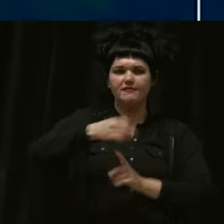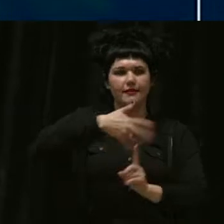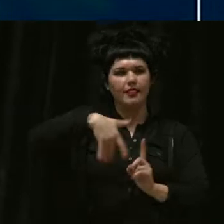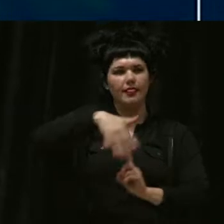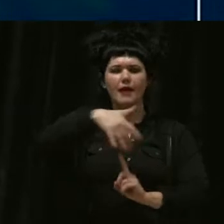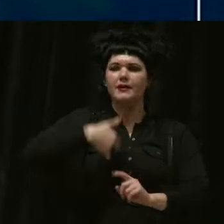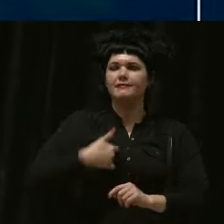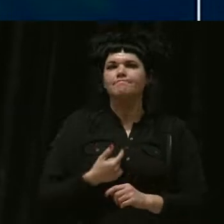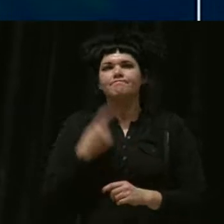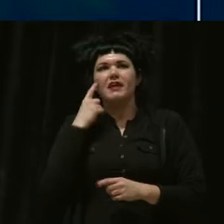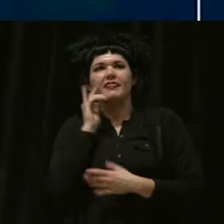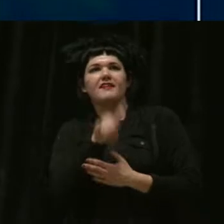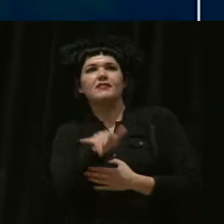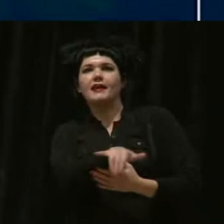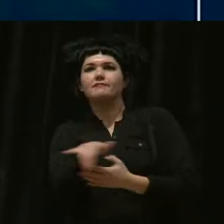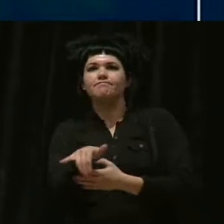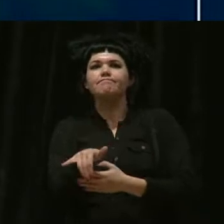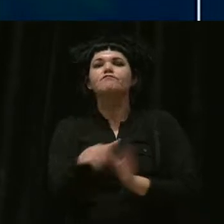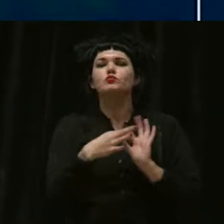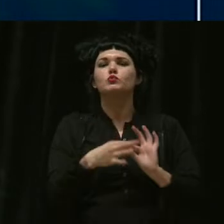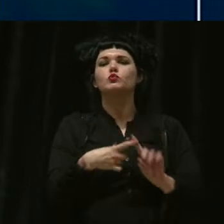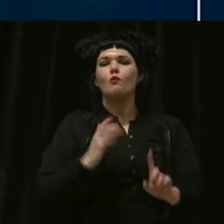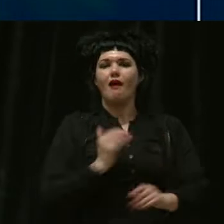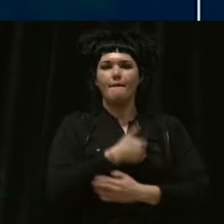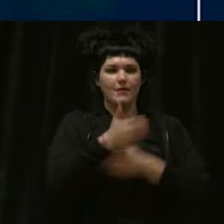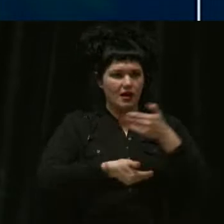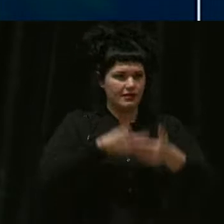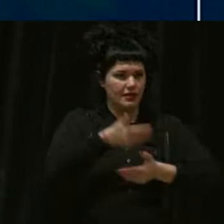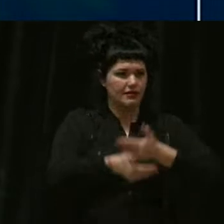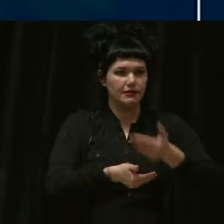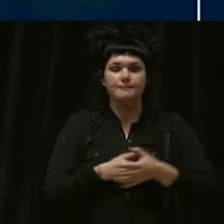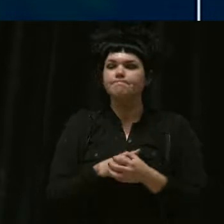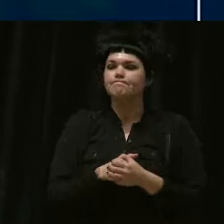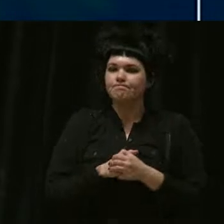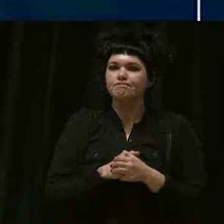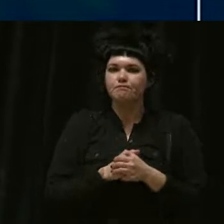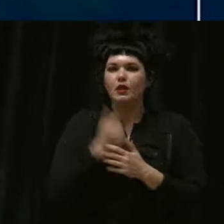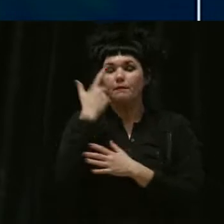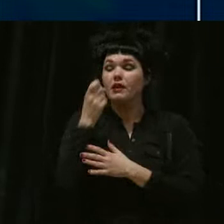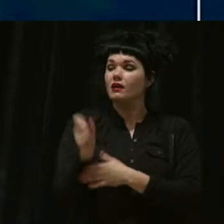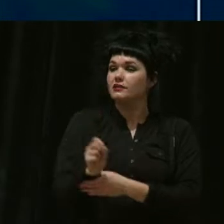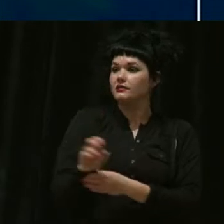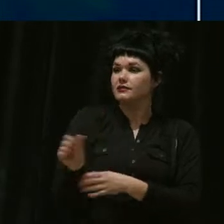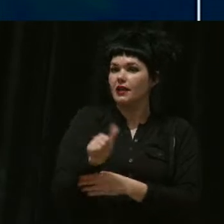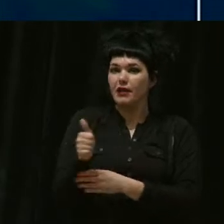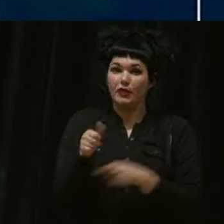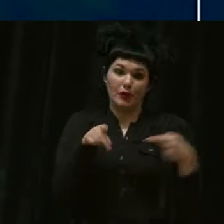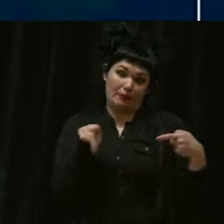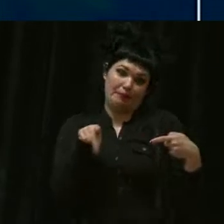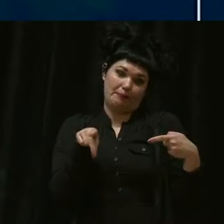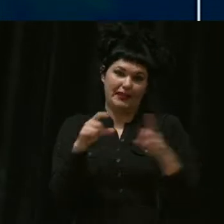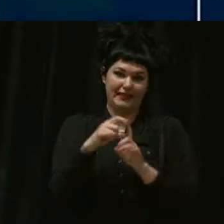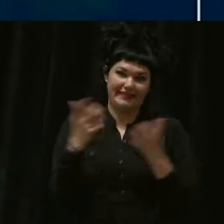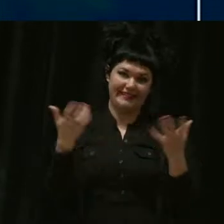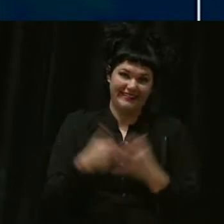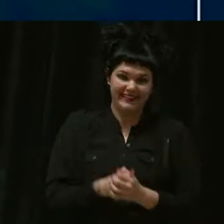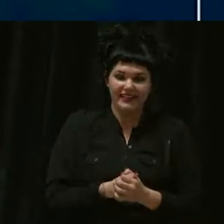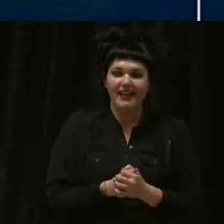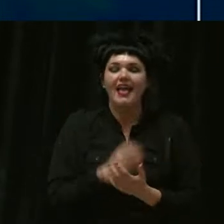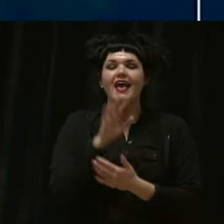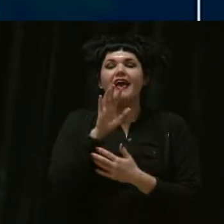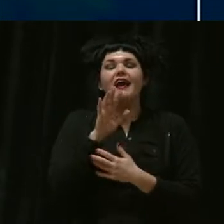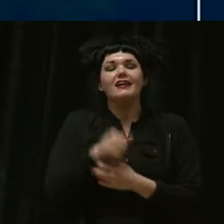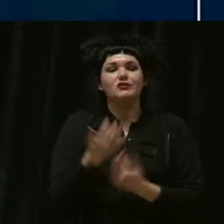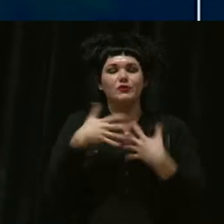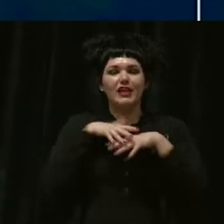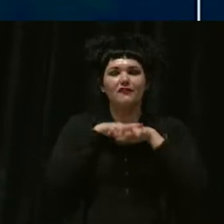like to think about that in terms of process, mainly because it's another P. And then to infuse